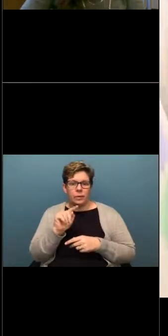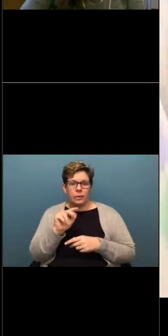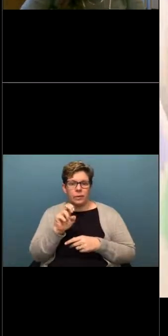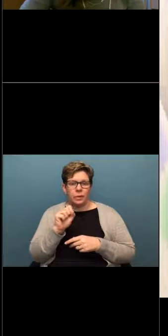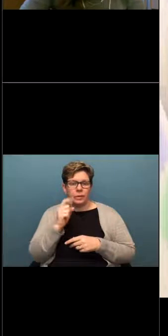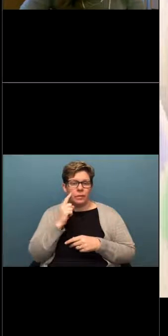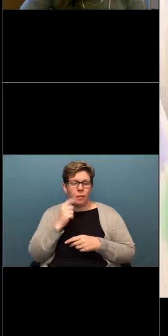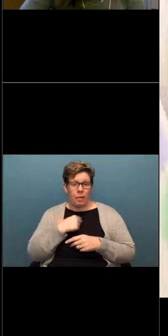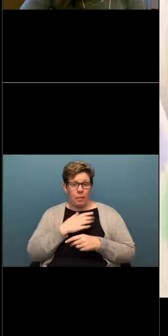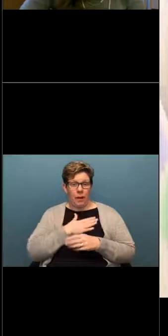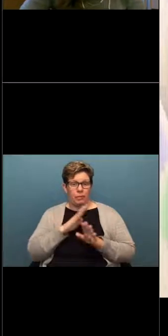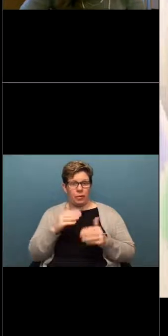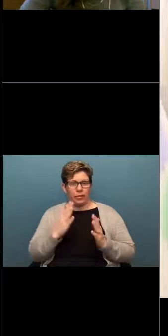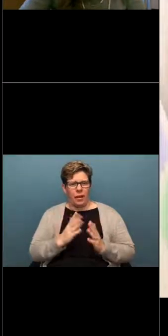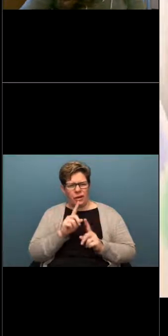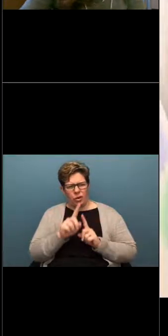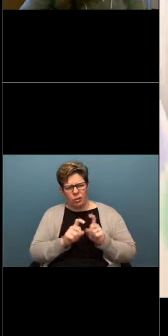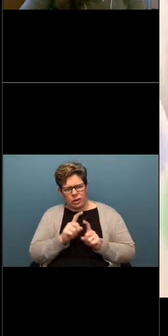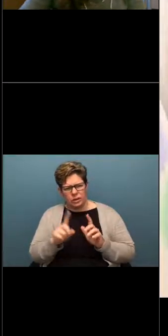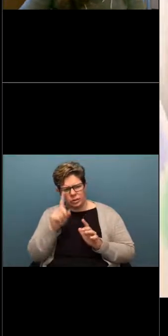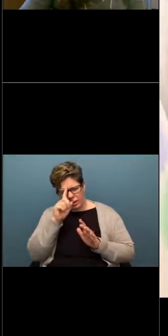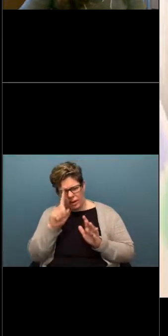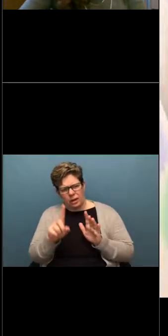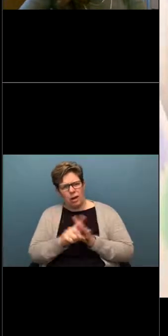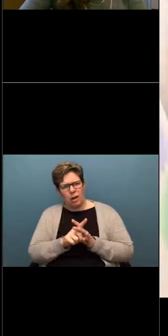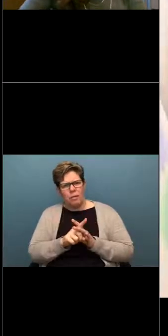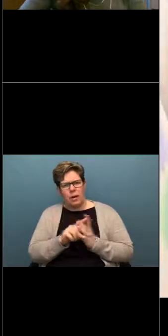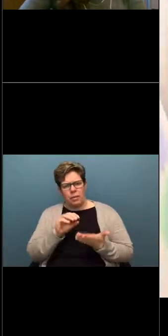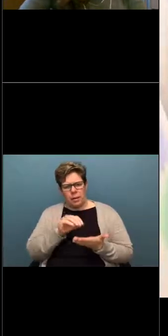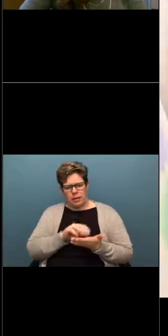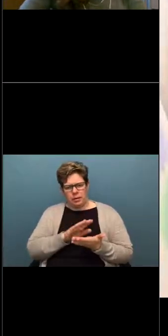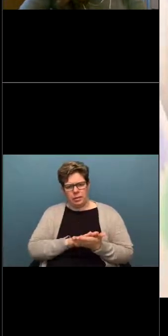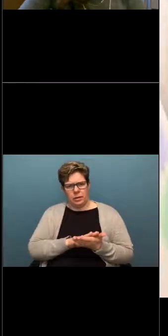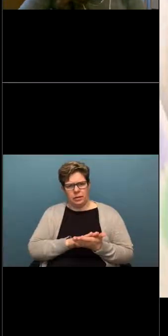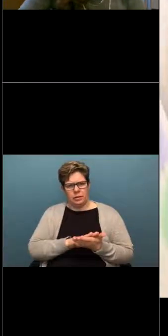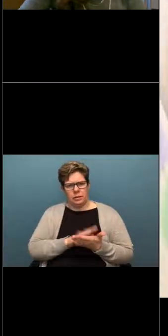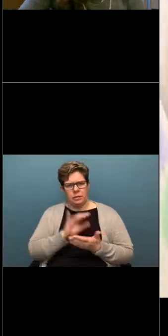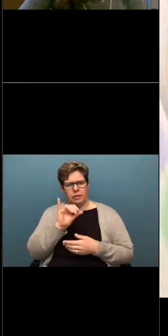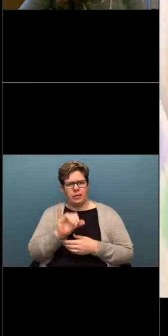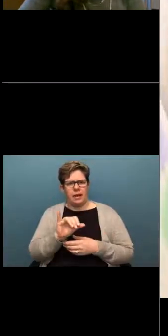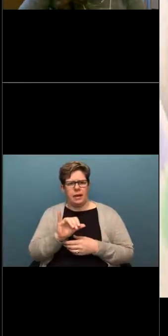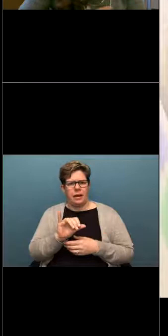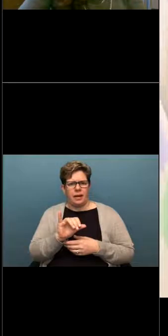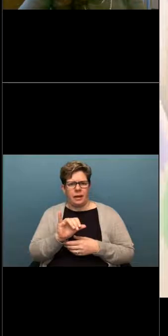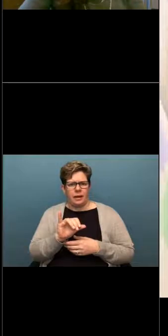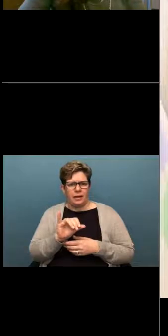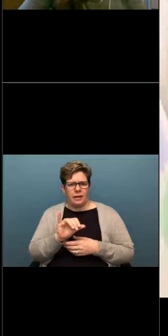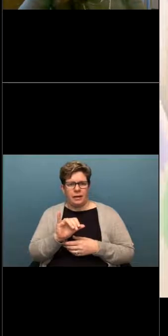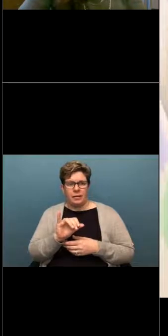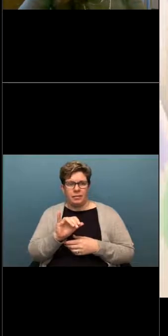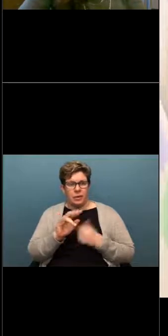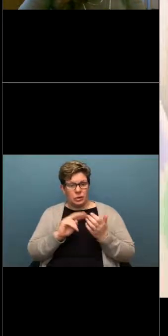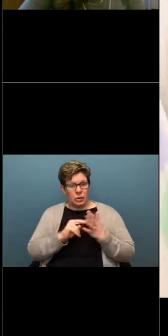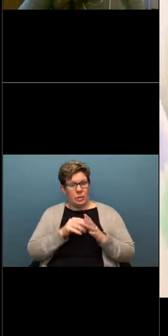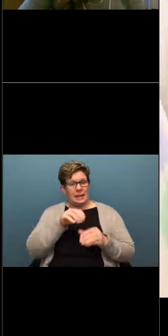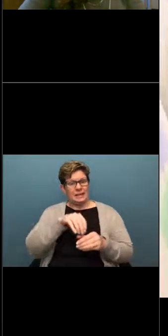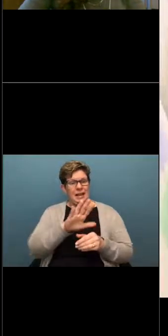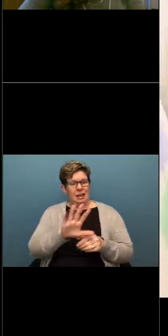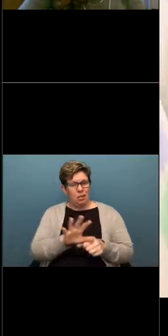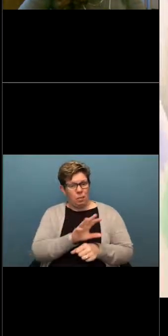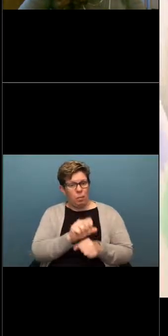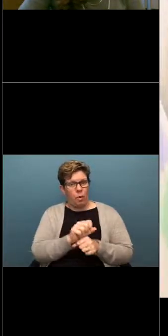so that if I have questions or things come up, I can just drop my note right into that feature and I can pull it up when I'm in the office with